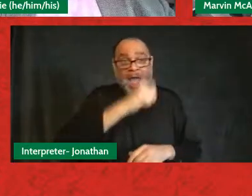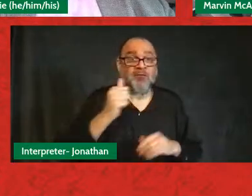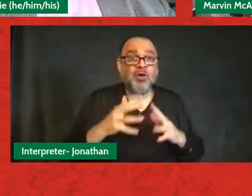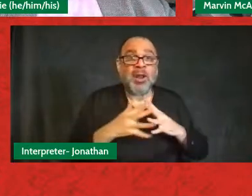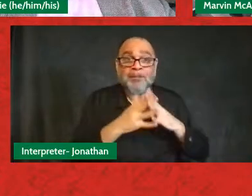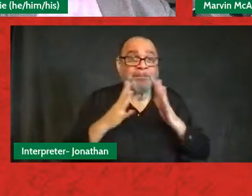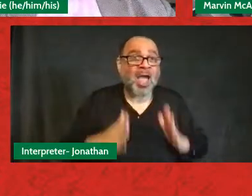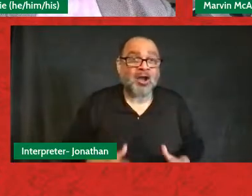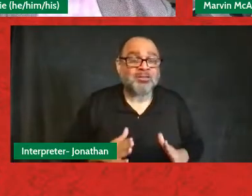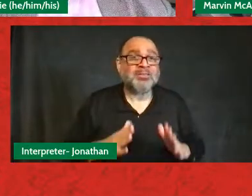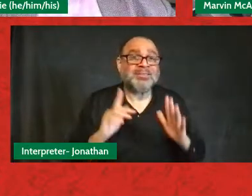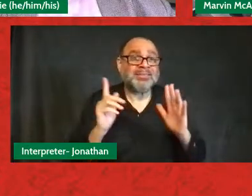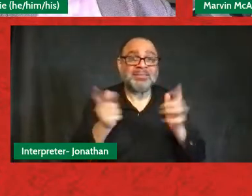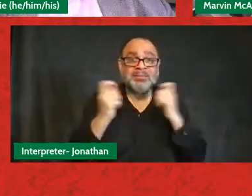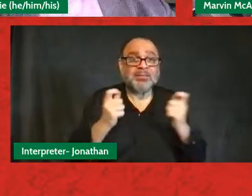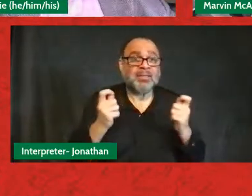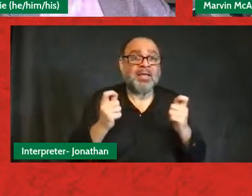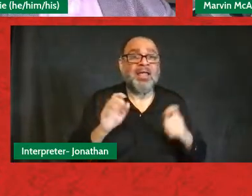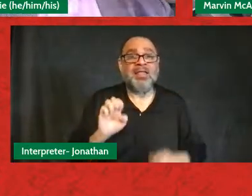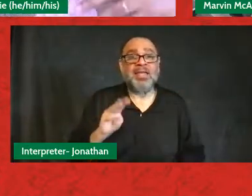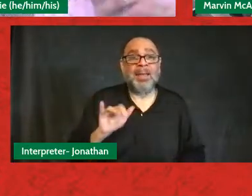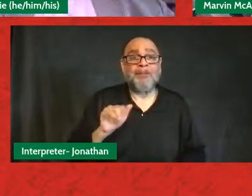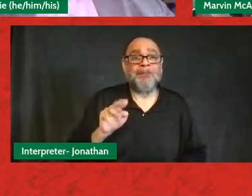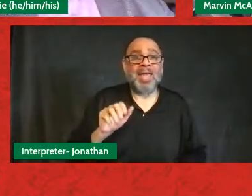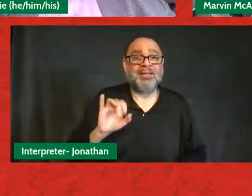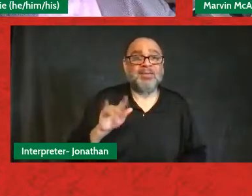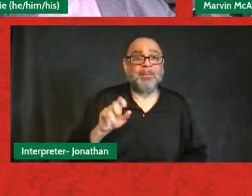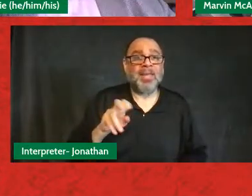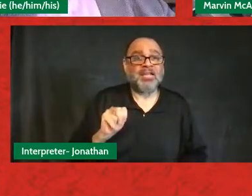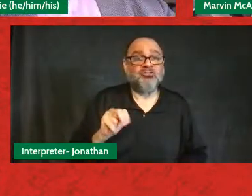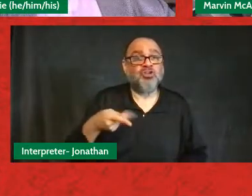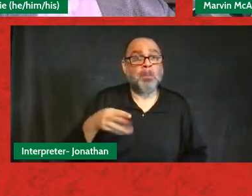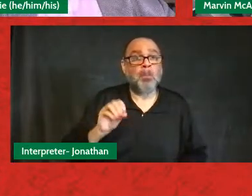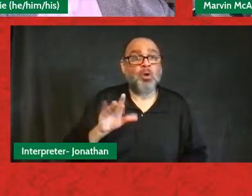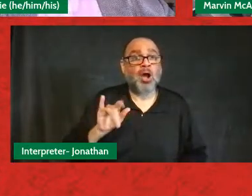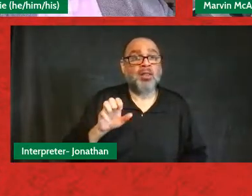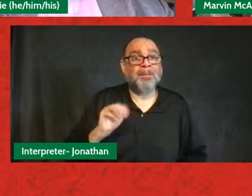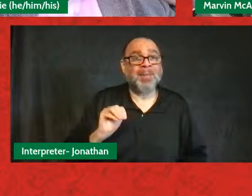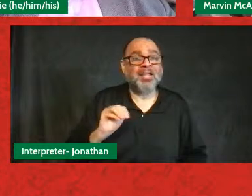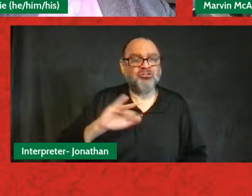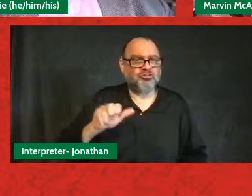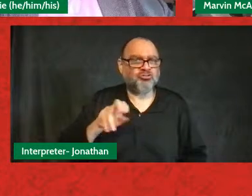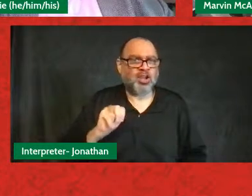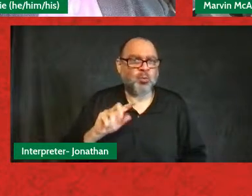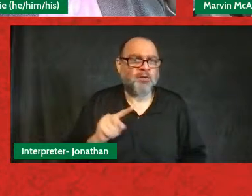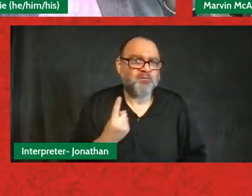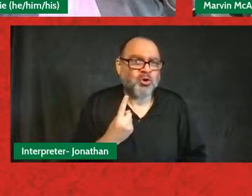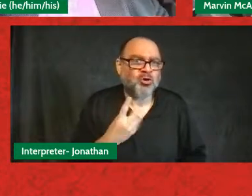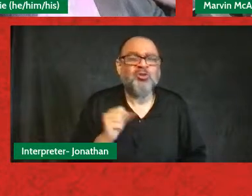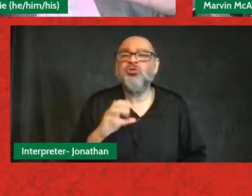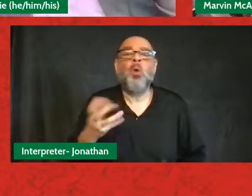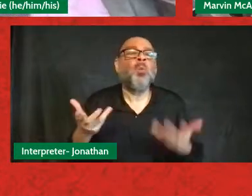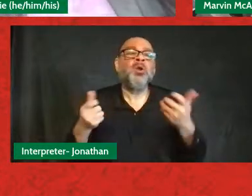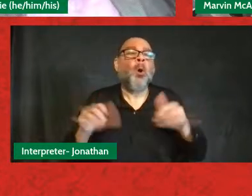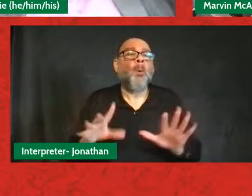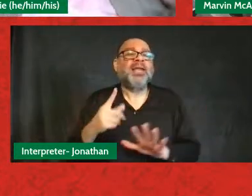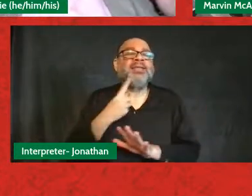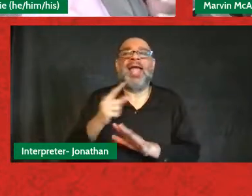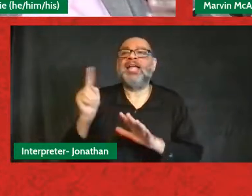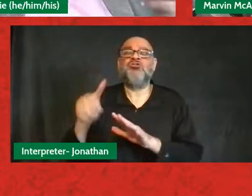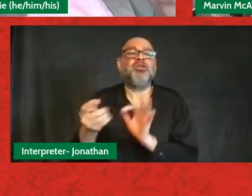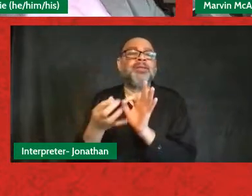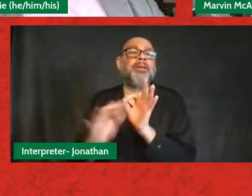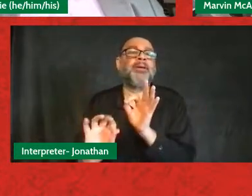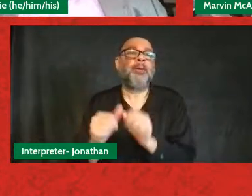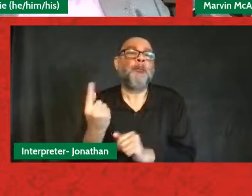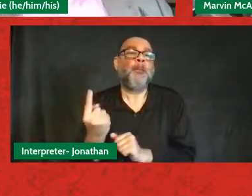were celebrating the Emancipation Proclamation, January 1st, as Freedom Independence Day. So we don't want to make it simple and small. And that's what I love